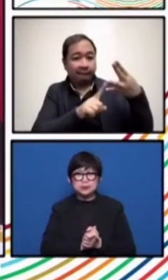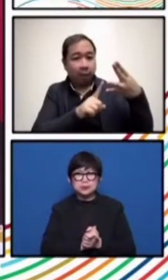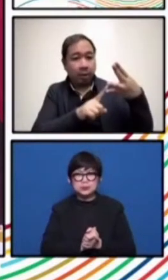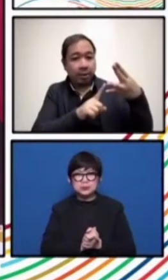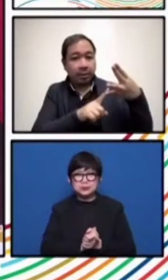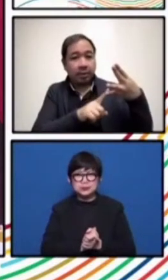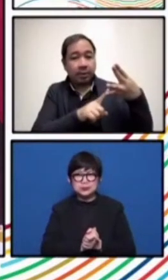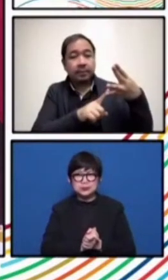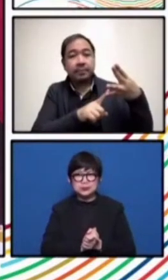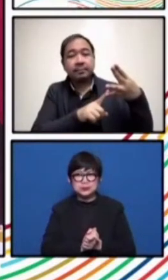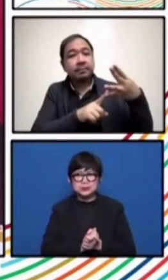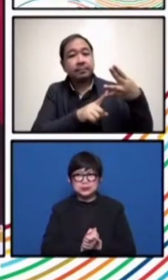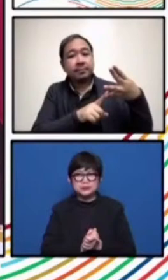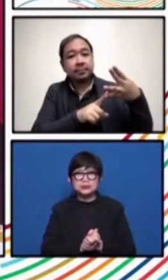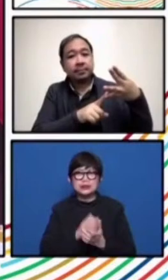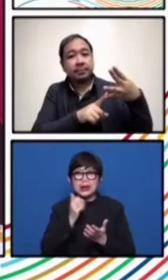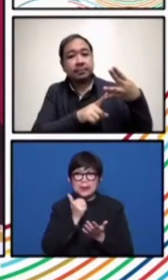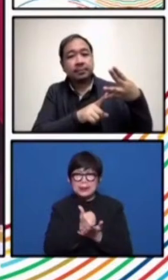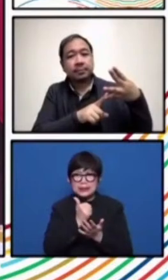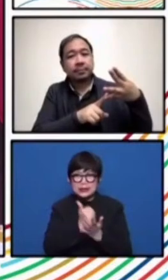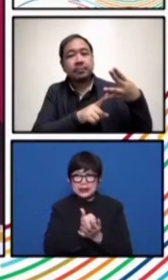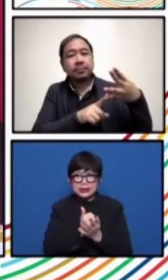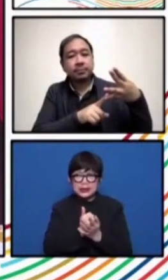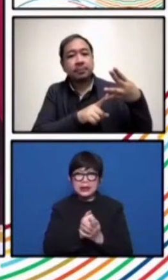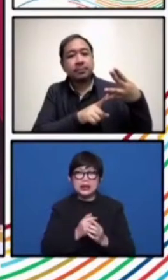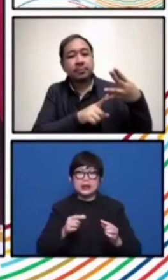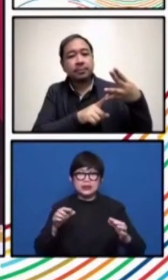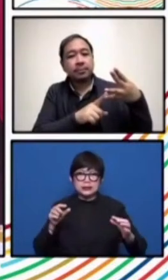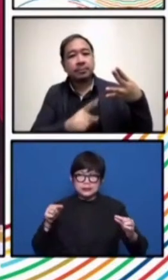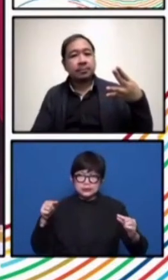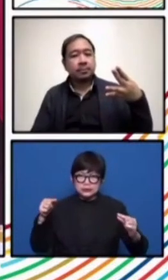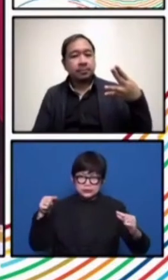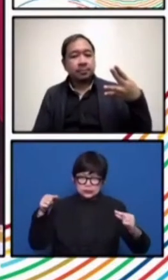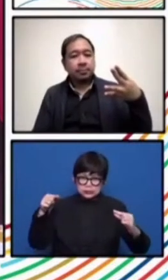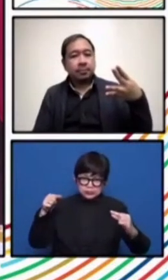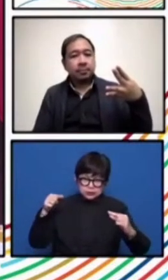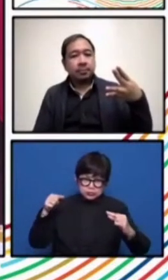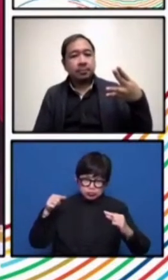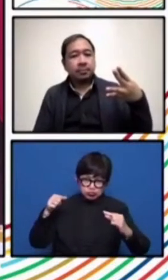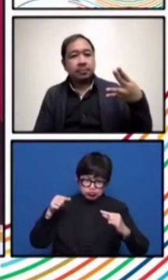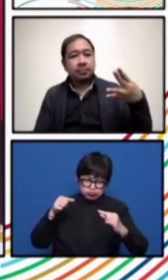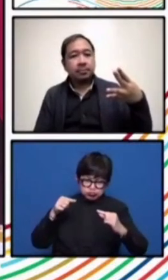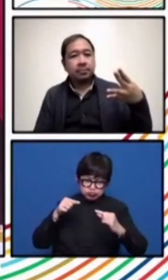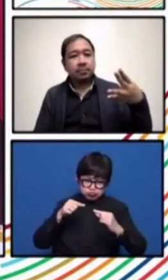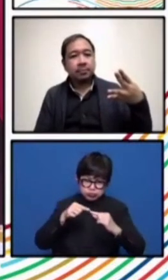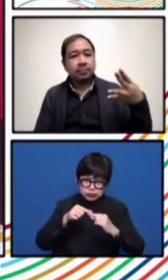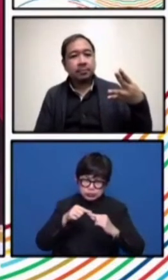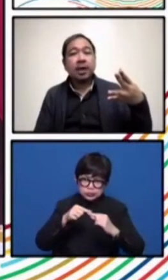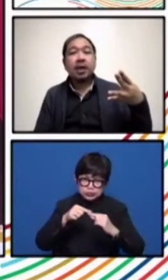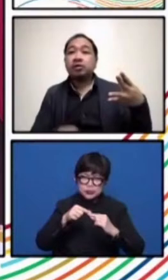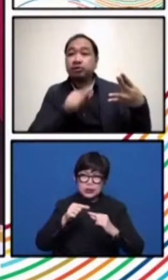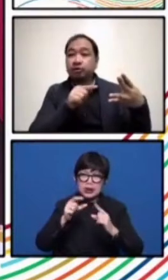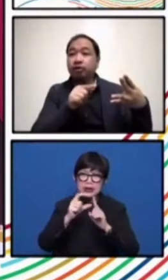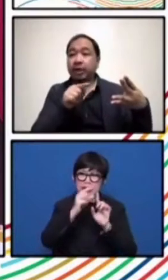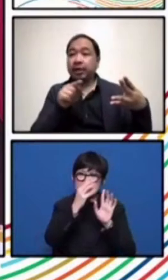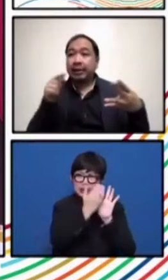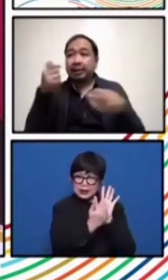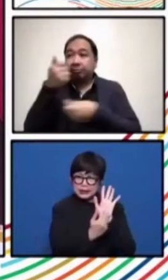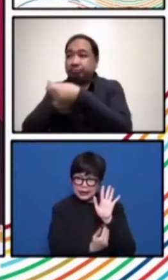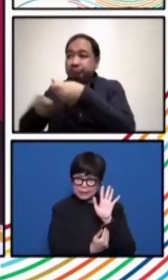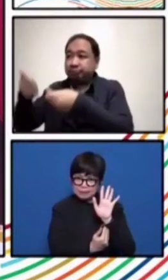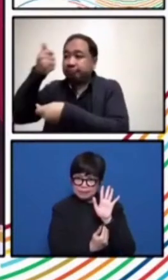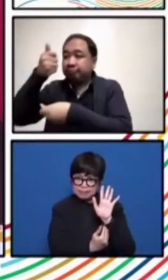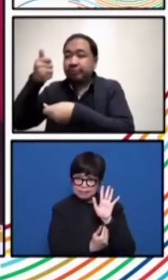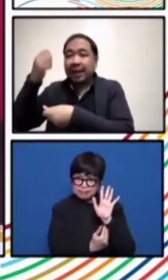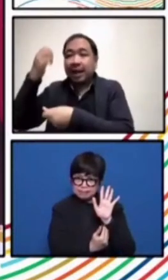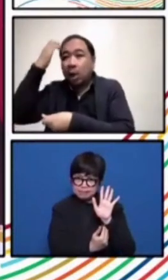um the importance of of linking um the decision makers with the available data sets and also trying to